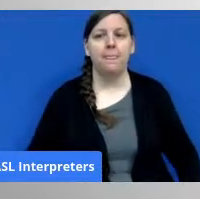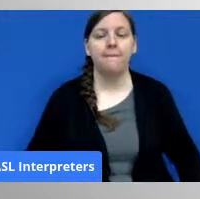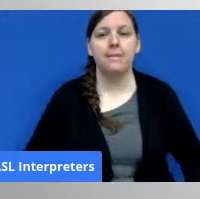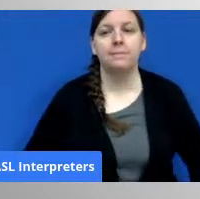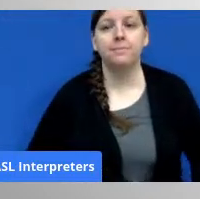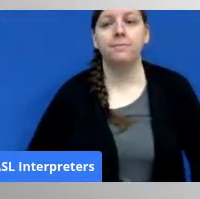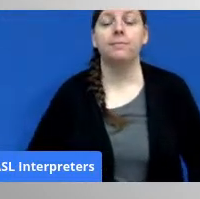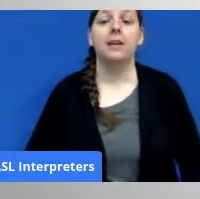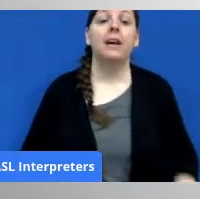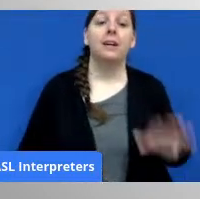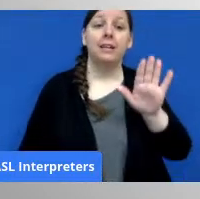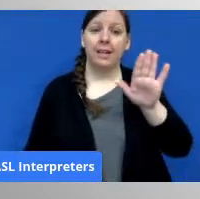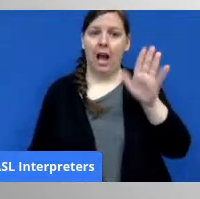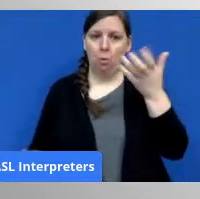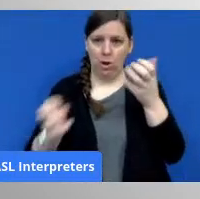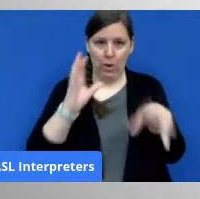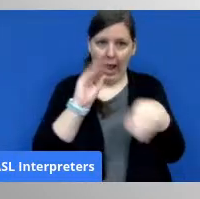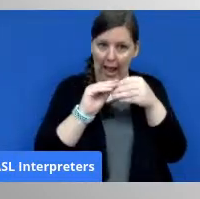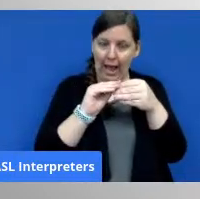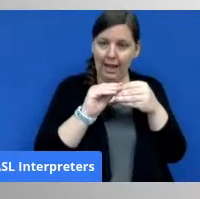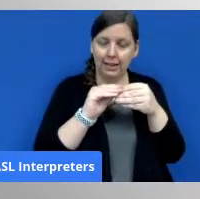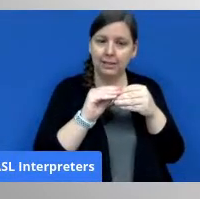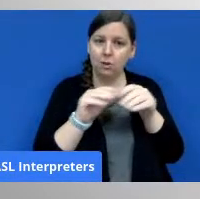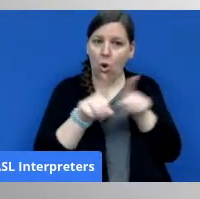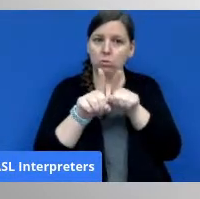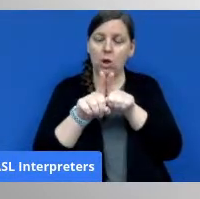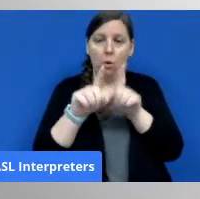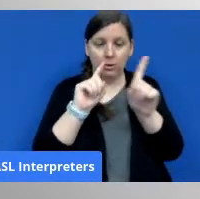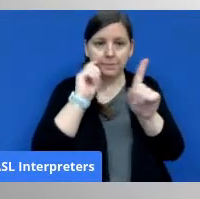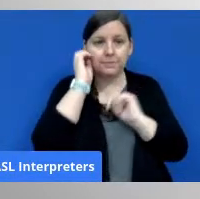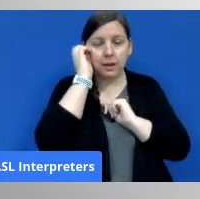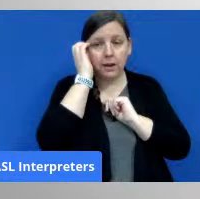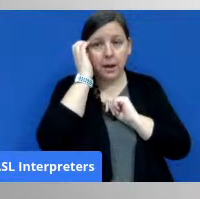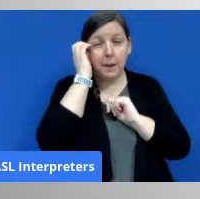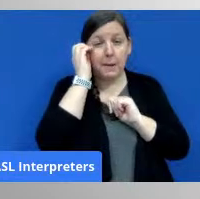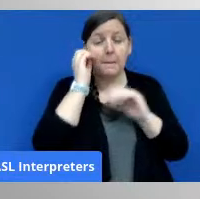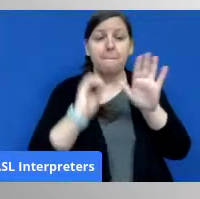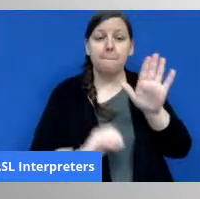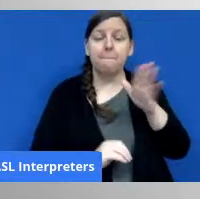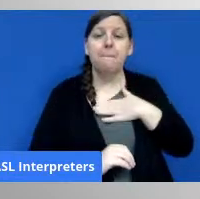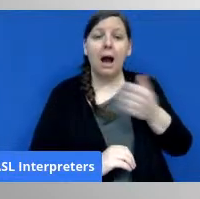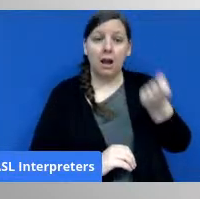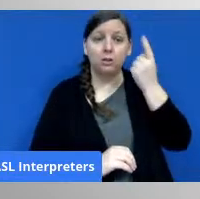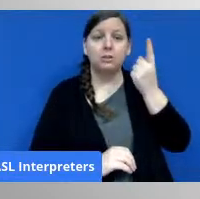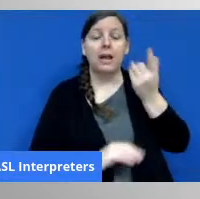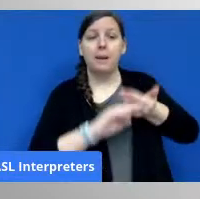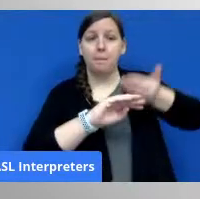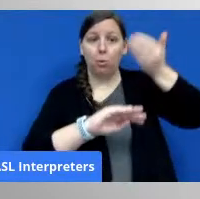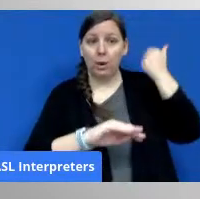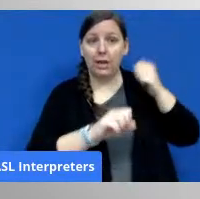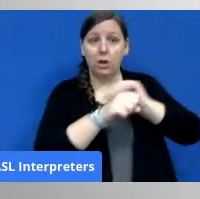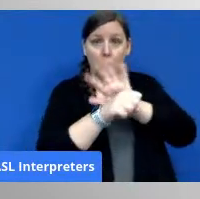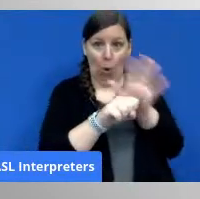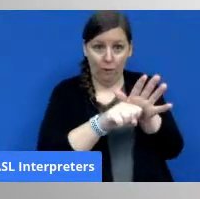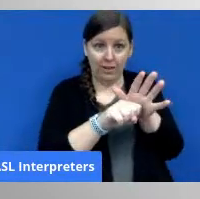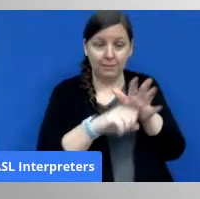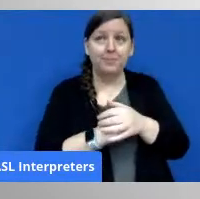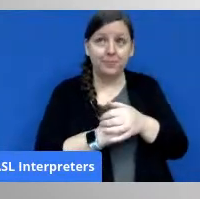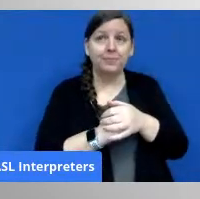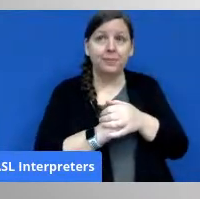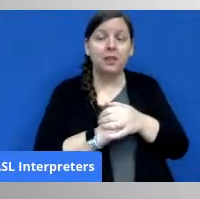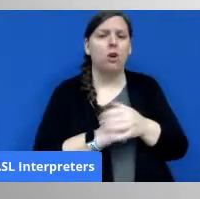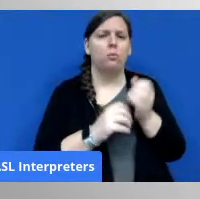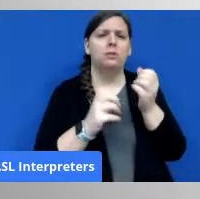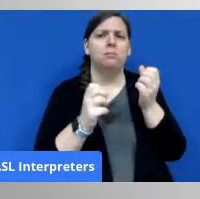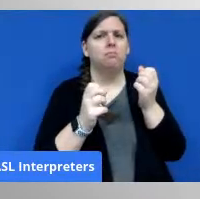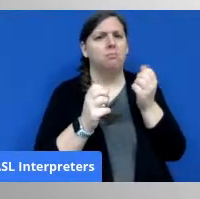if I can build on that, Jesse, just 1 second. I mean, I know that from my understanding pre-COVID that there were a number of